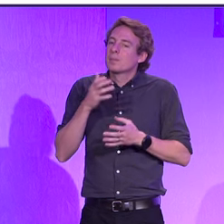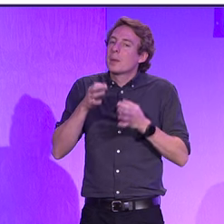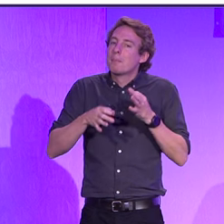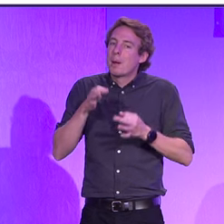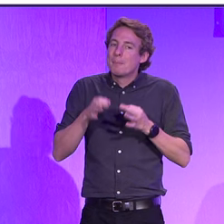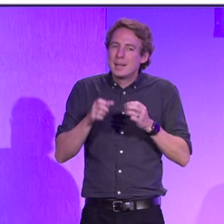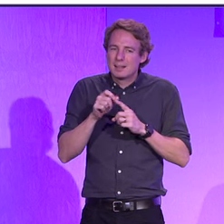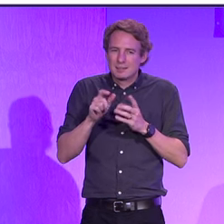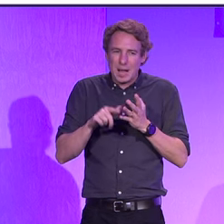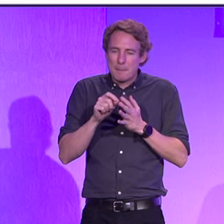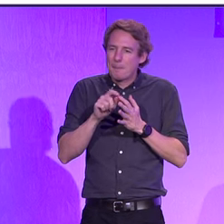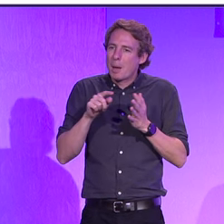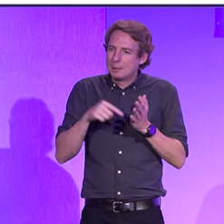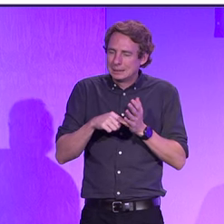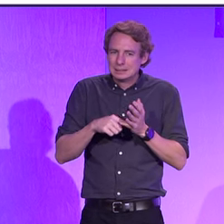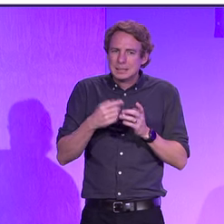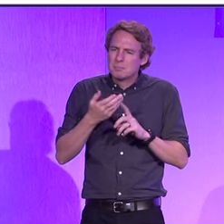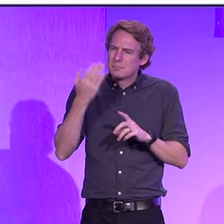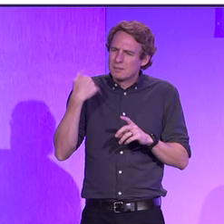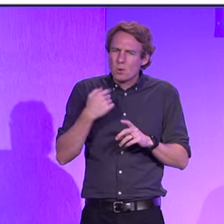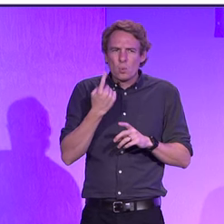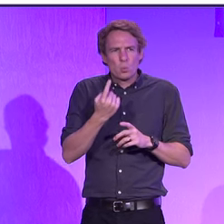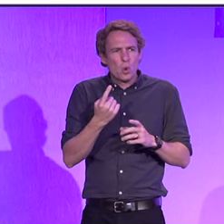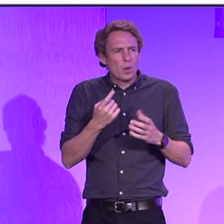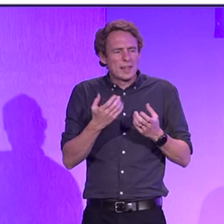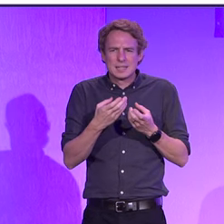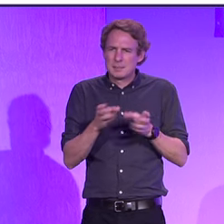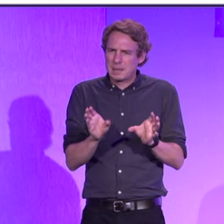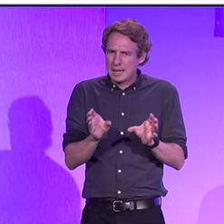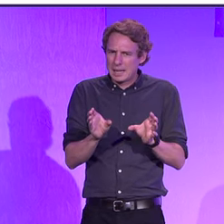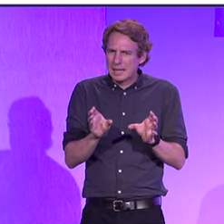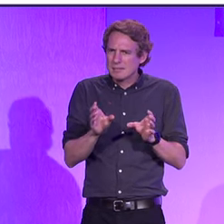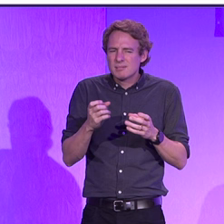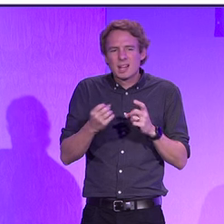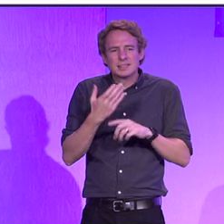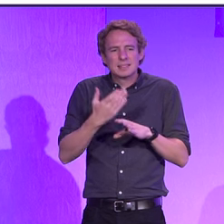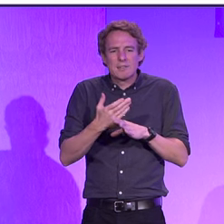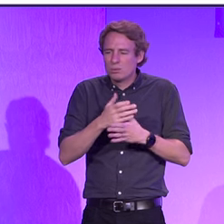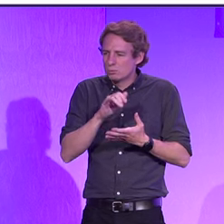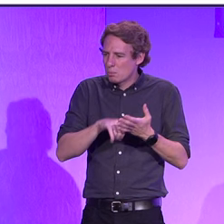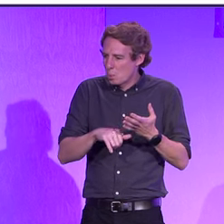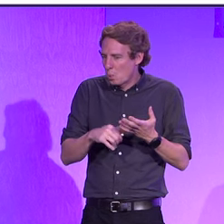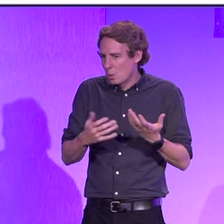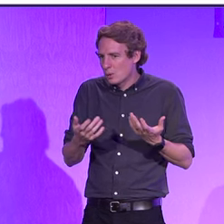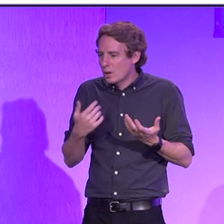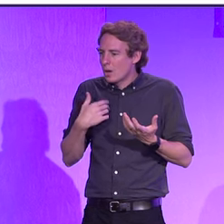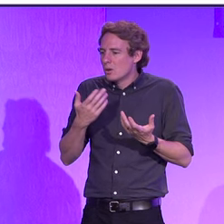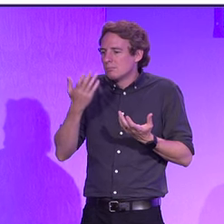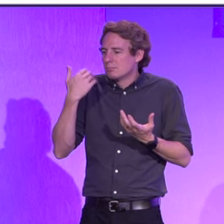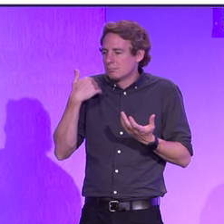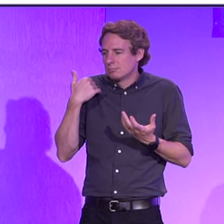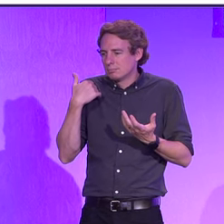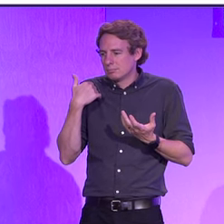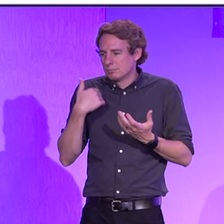then Puppet also, I think it used to be one report and then it split, but they also do a State of DevOps report, and lately they've been focusing on